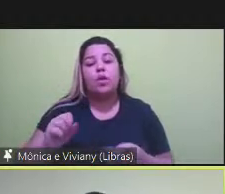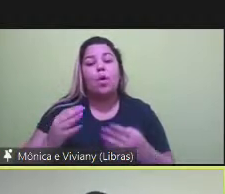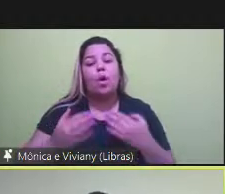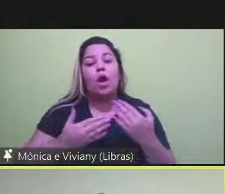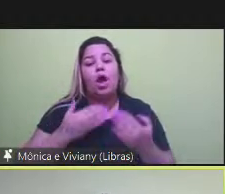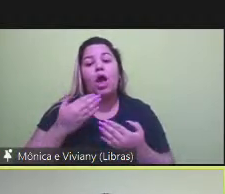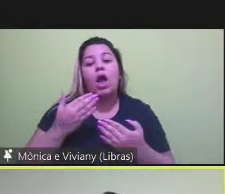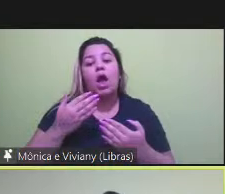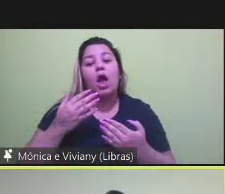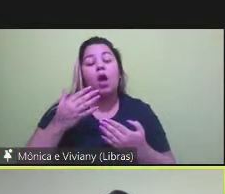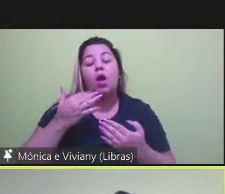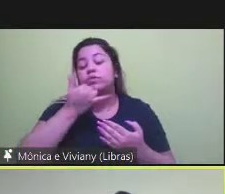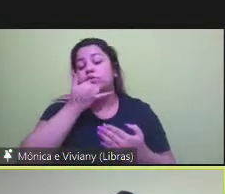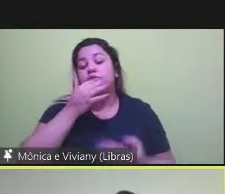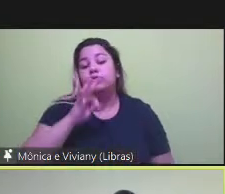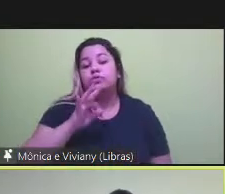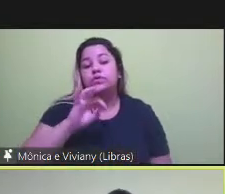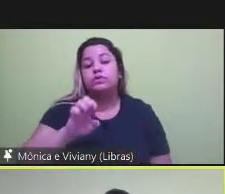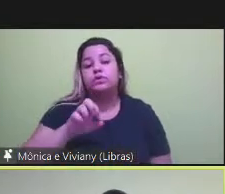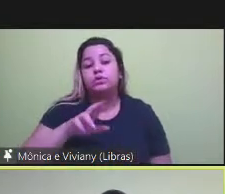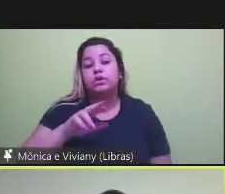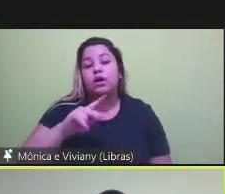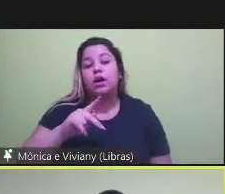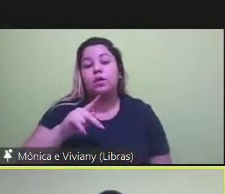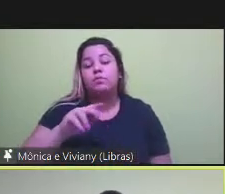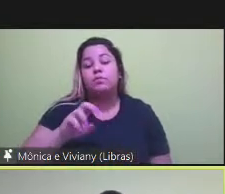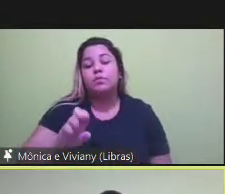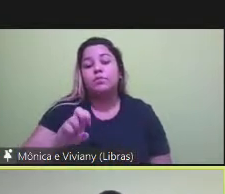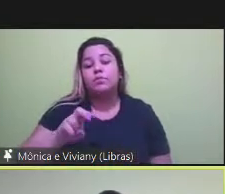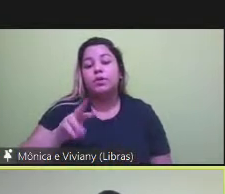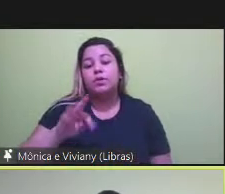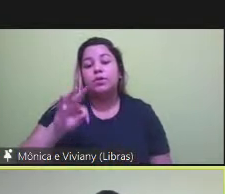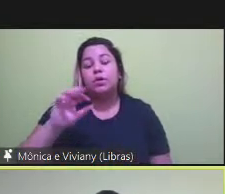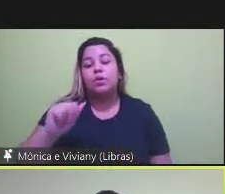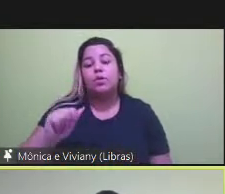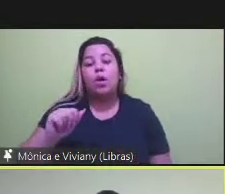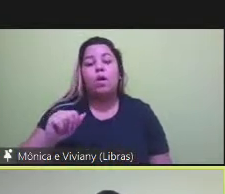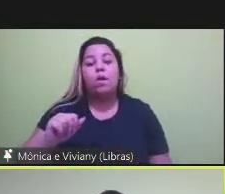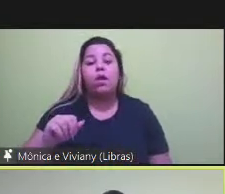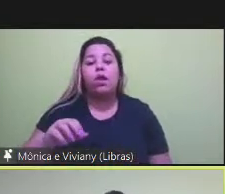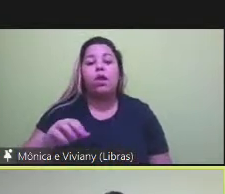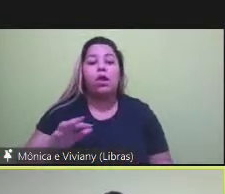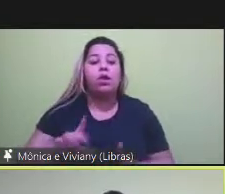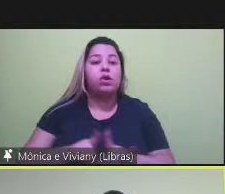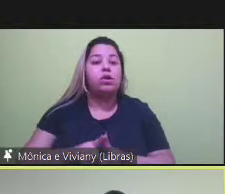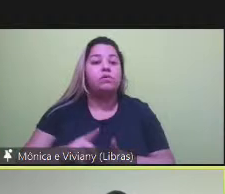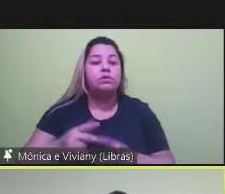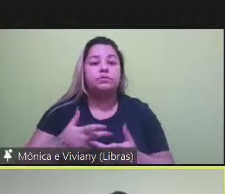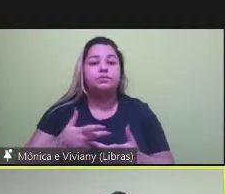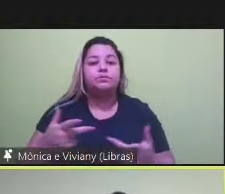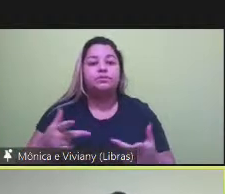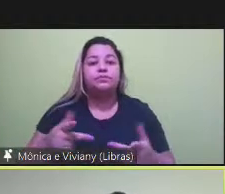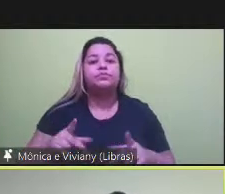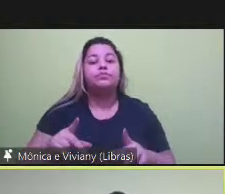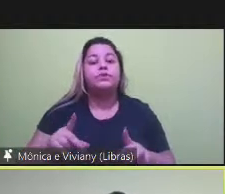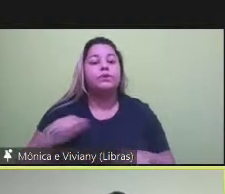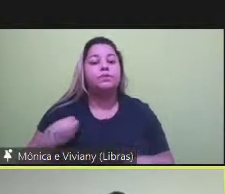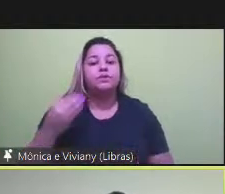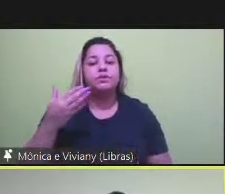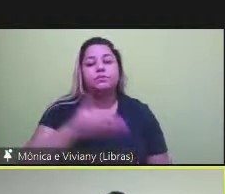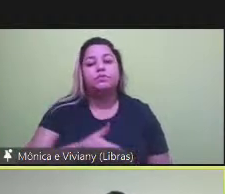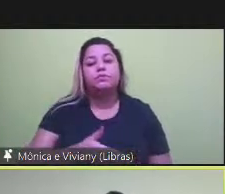combat endemics and argovirus, the professionals from schools, they also participate in